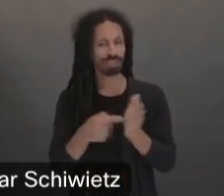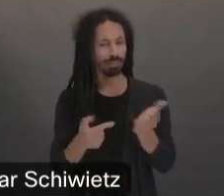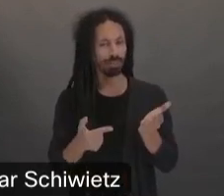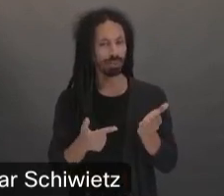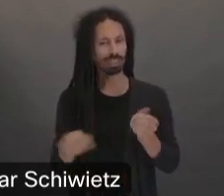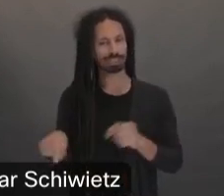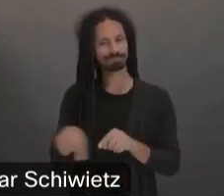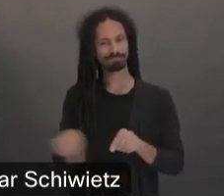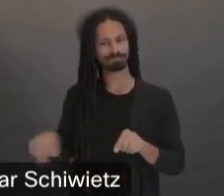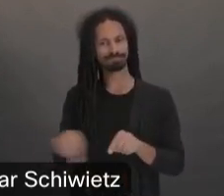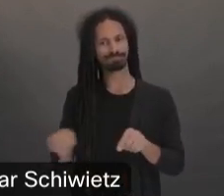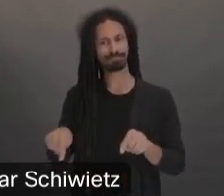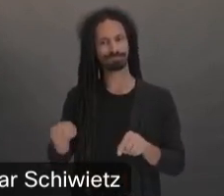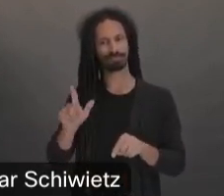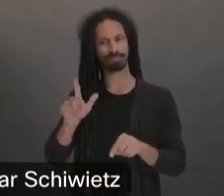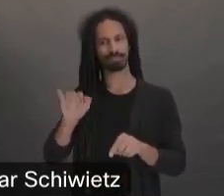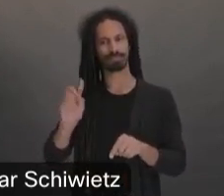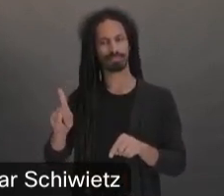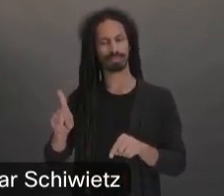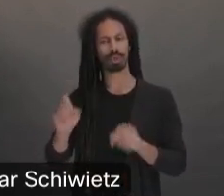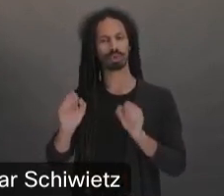on this webpage.